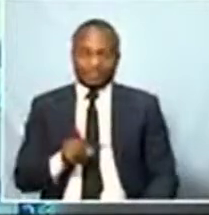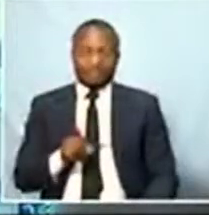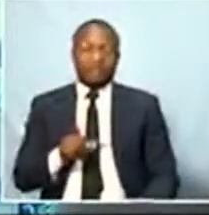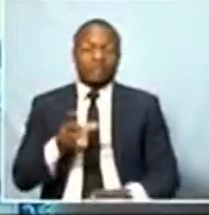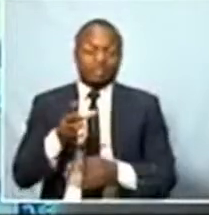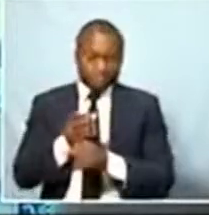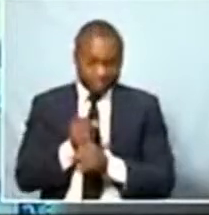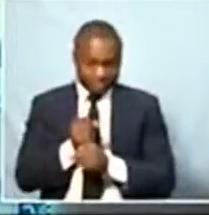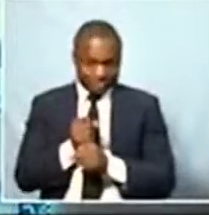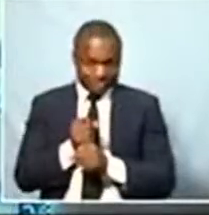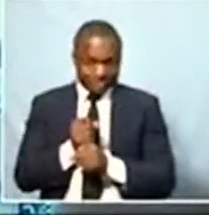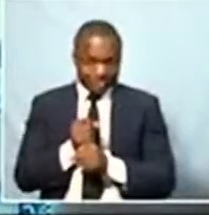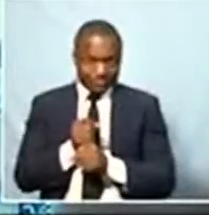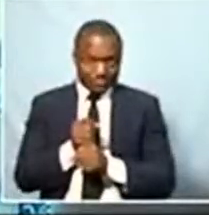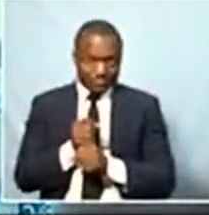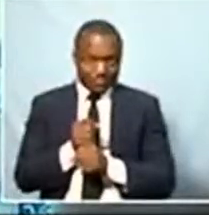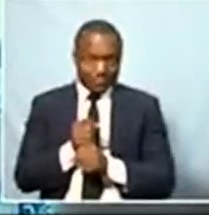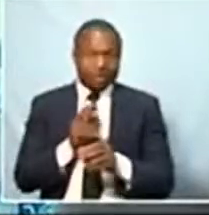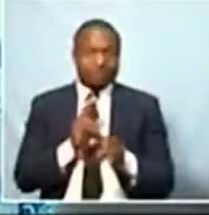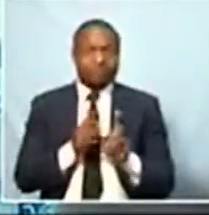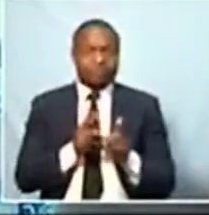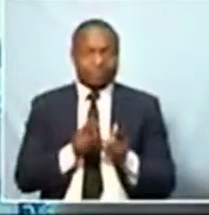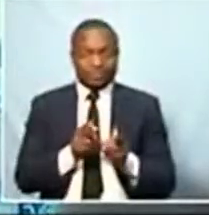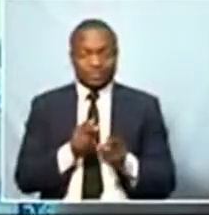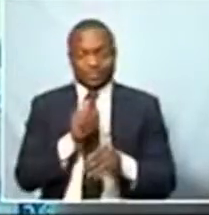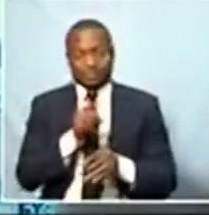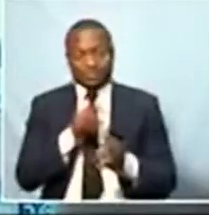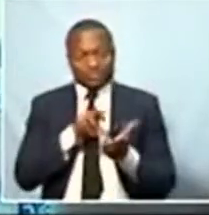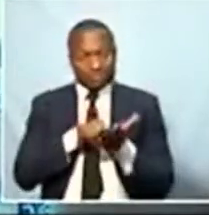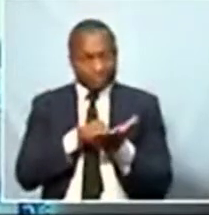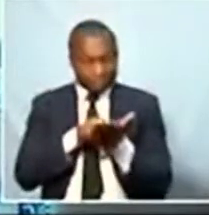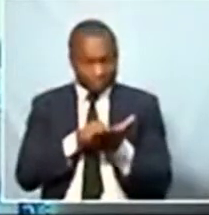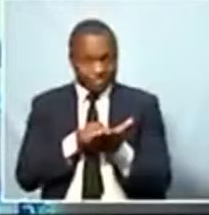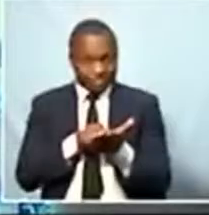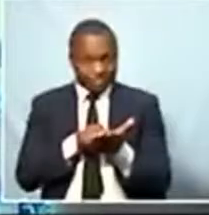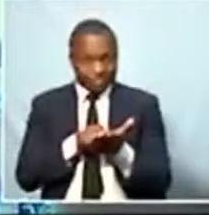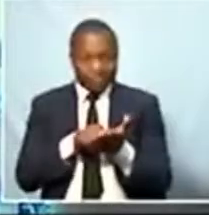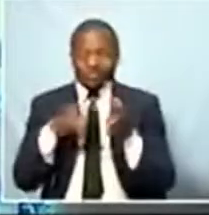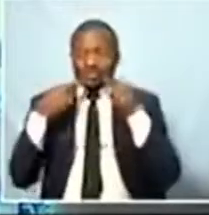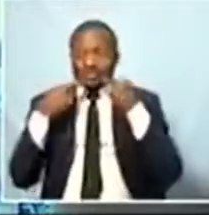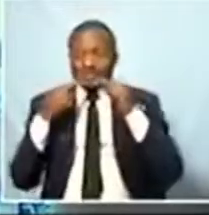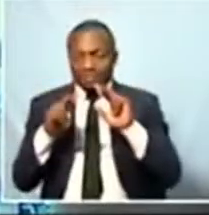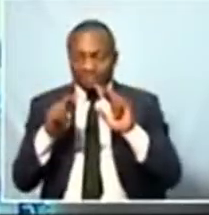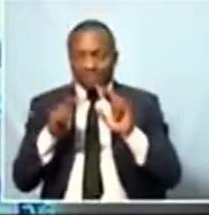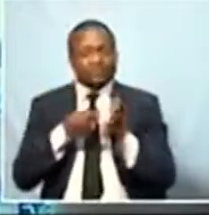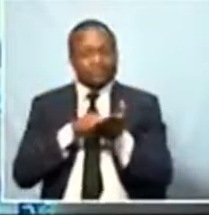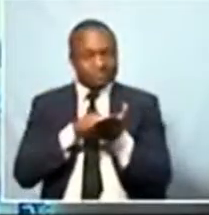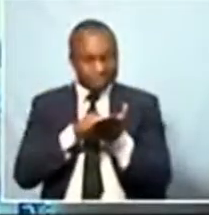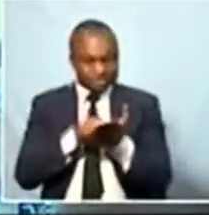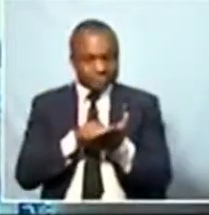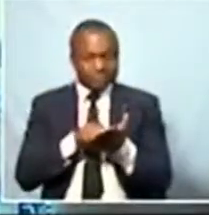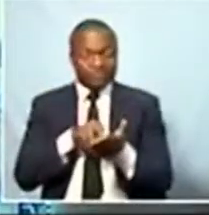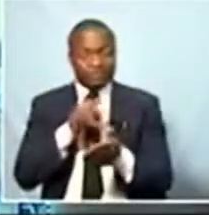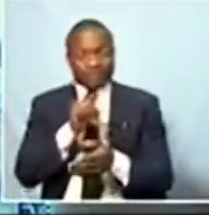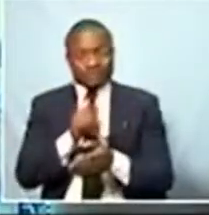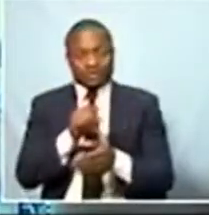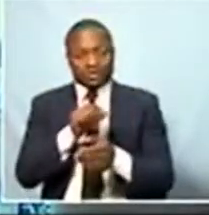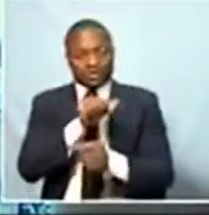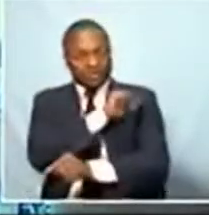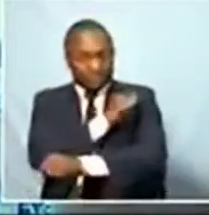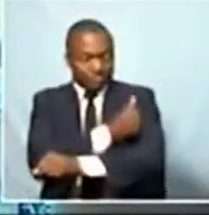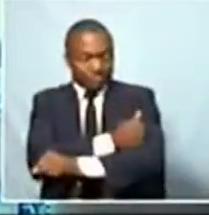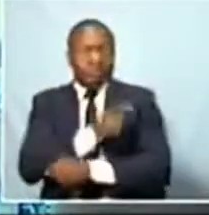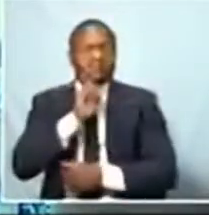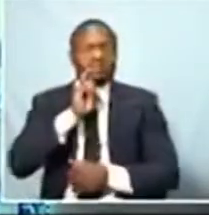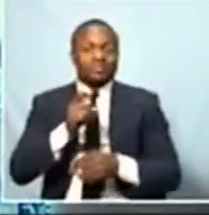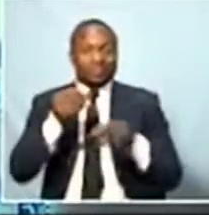receive a response to that recommendation, the outcome of our recommendation. So that relevant authority is